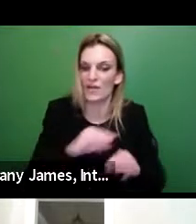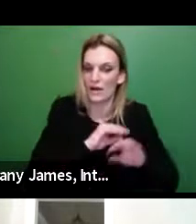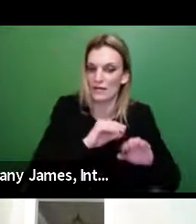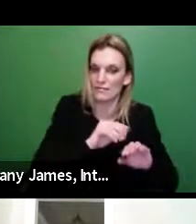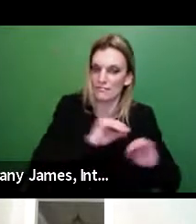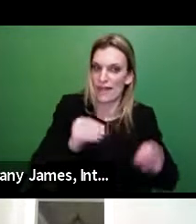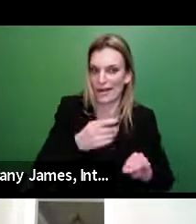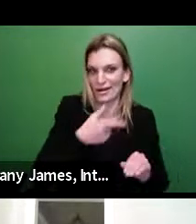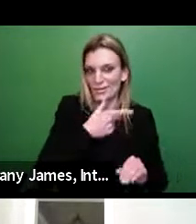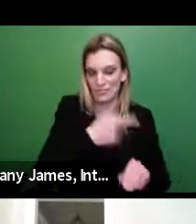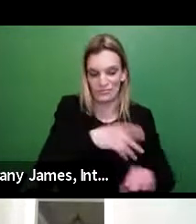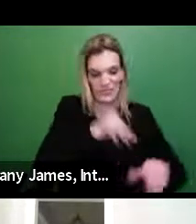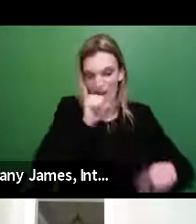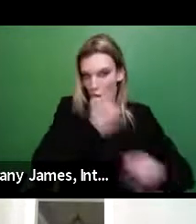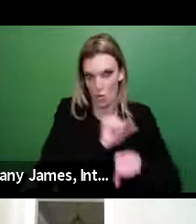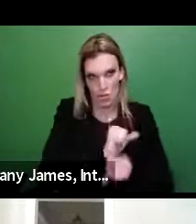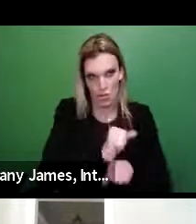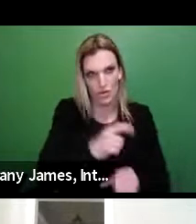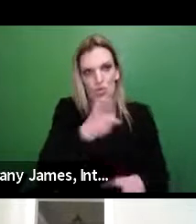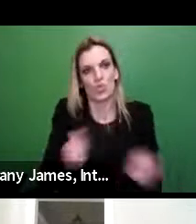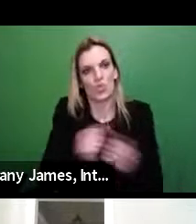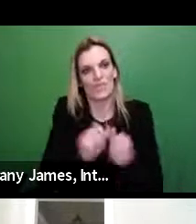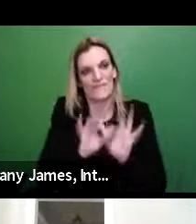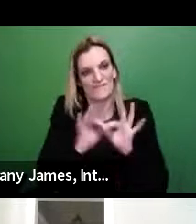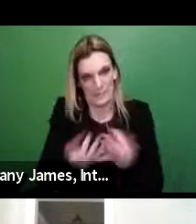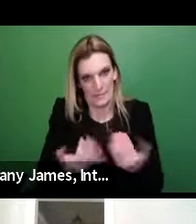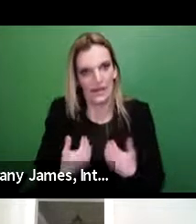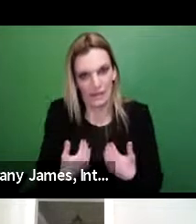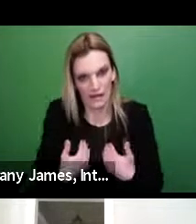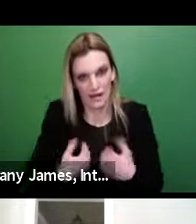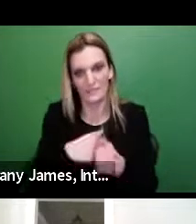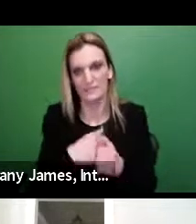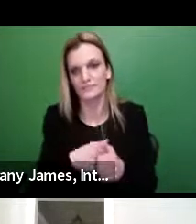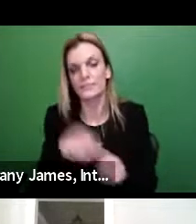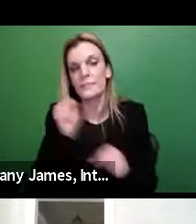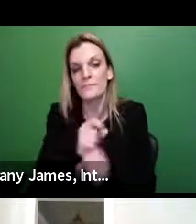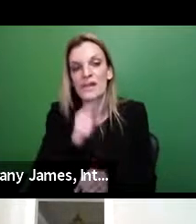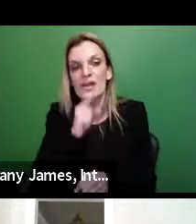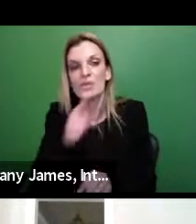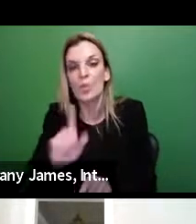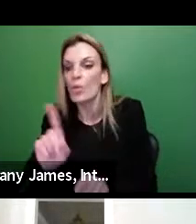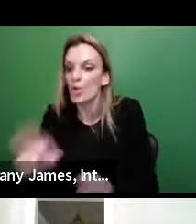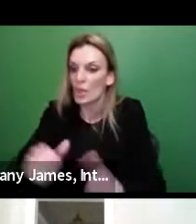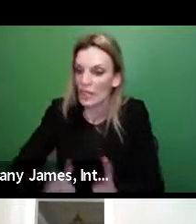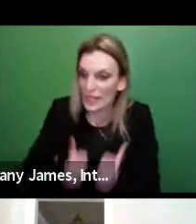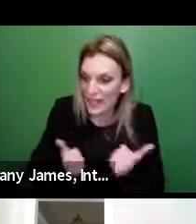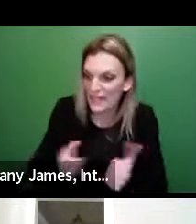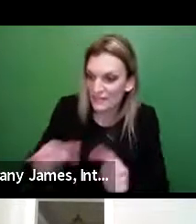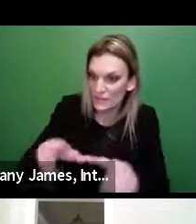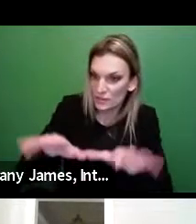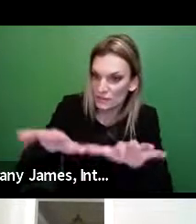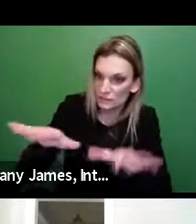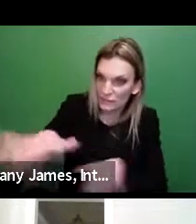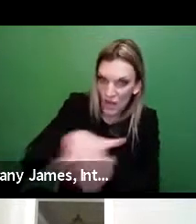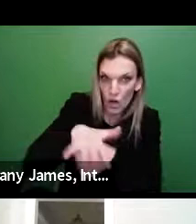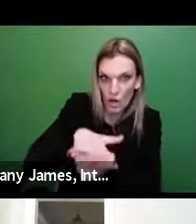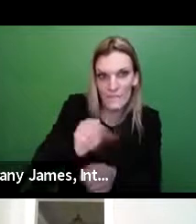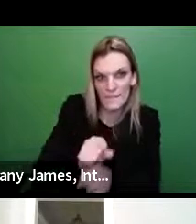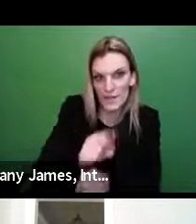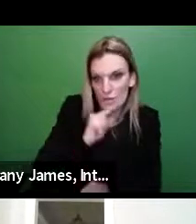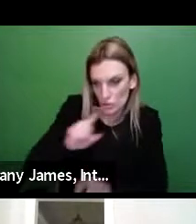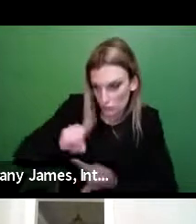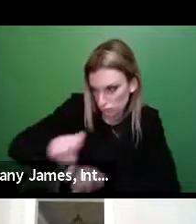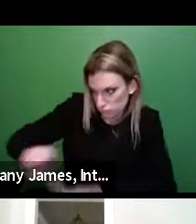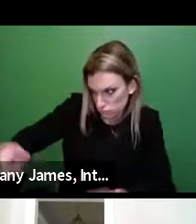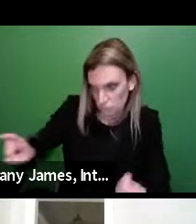enumeration profile study is to conduct an agricultural worker condition survey. We hope to be able to look at, with that,